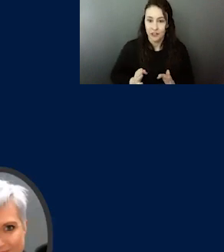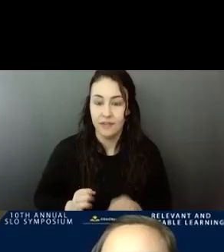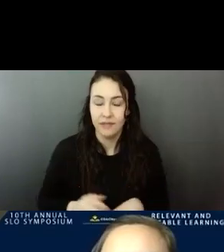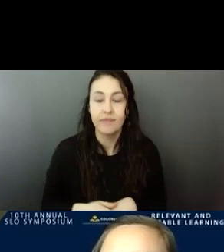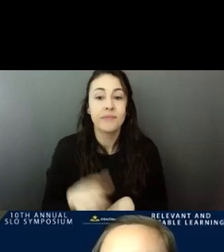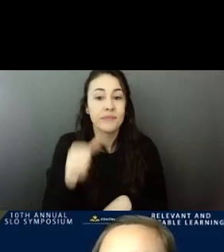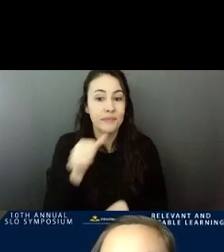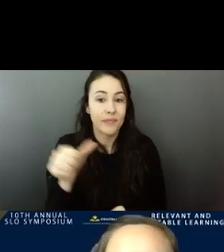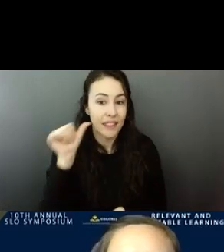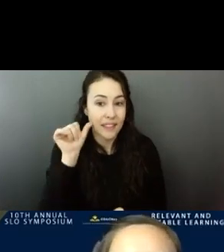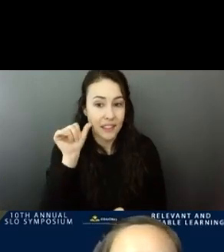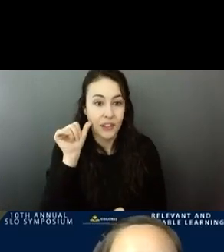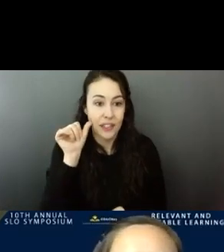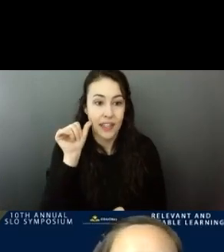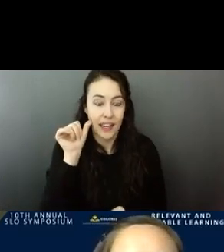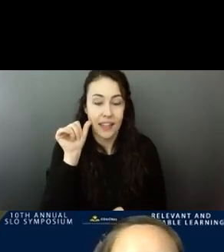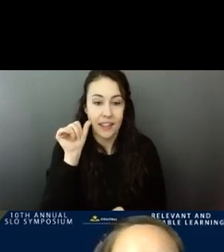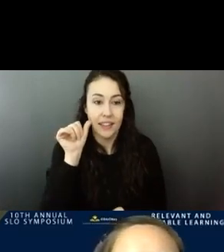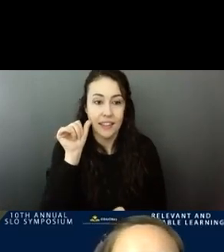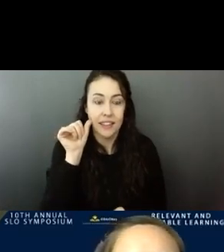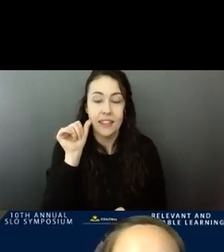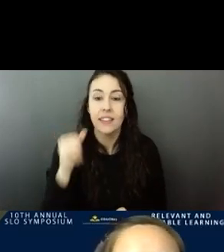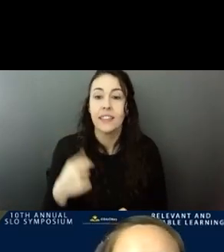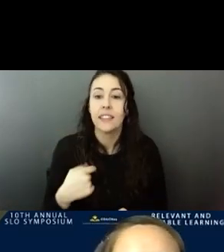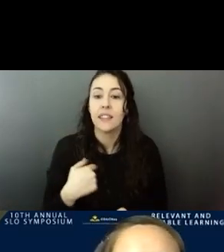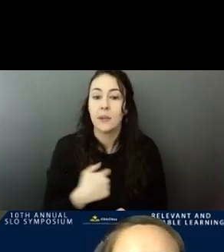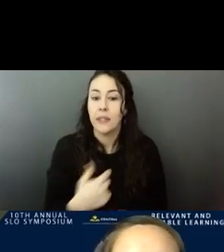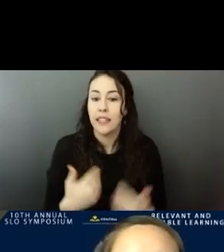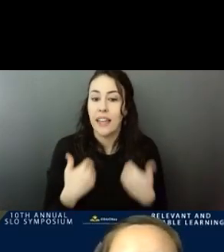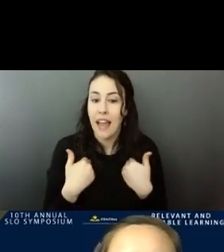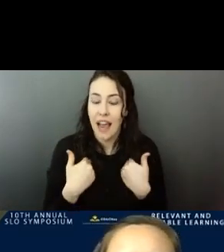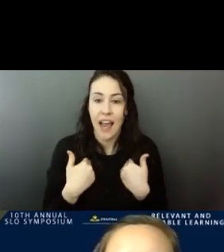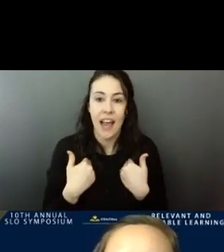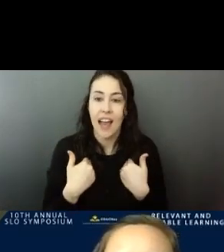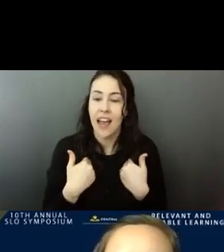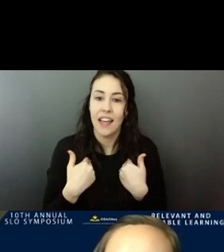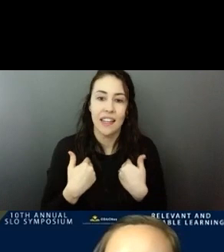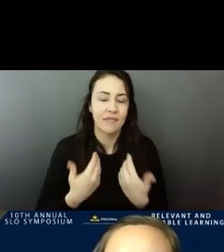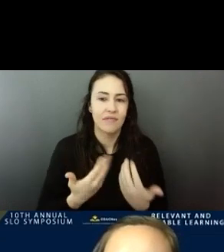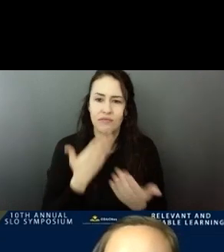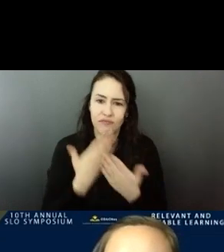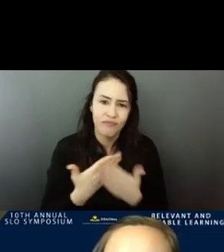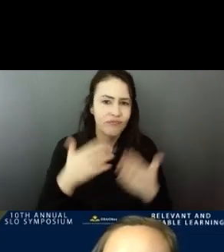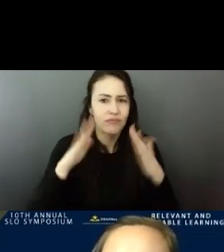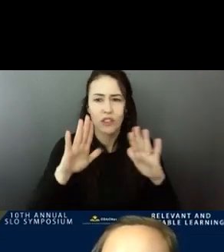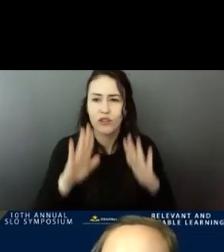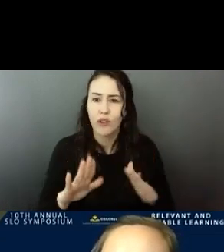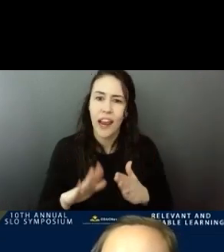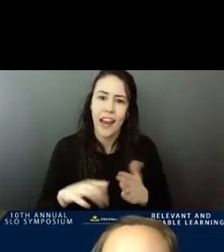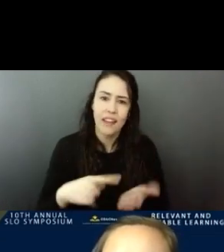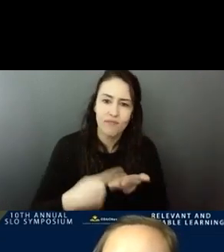Yesterday, we had very productive discussions on various